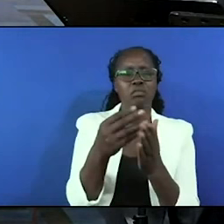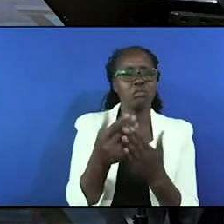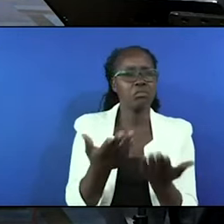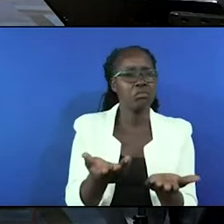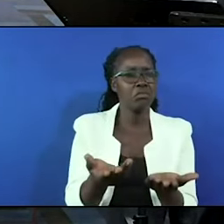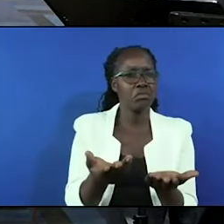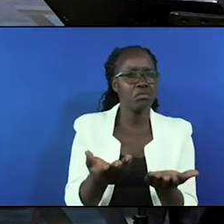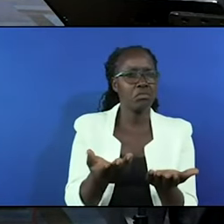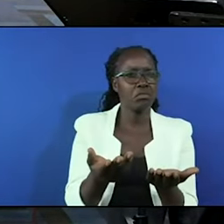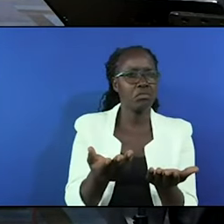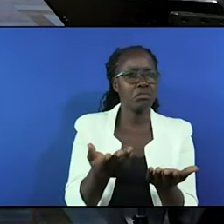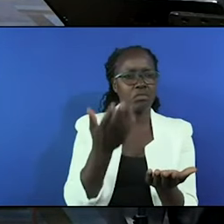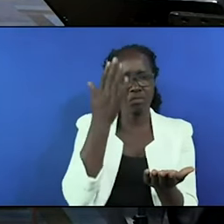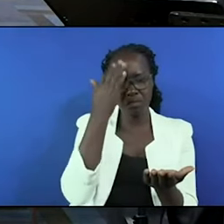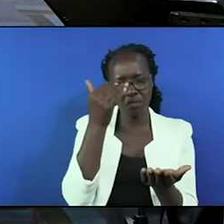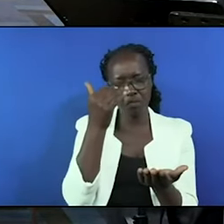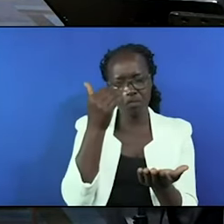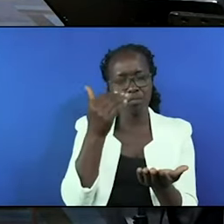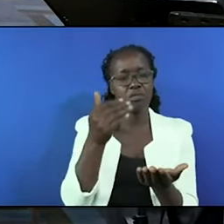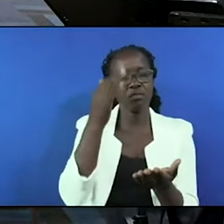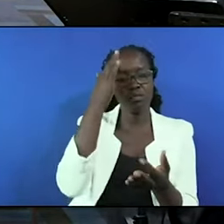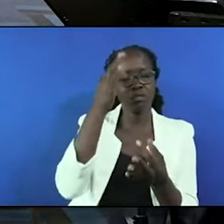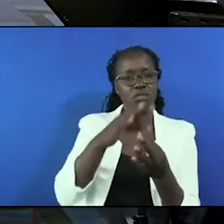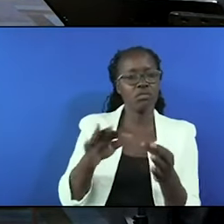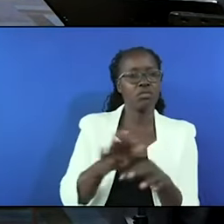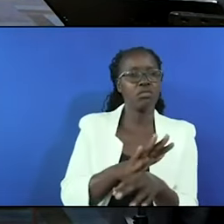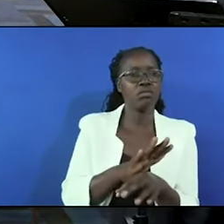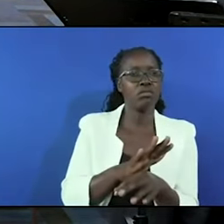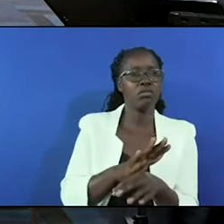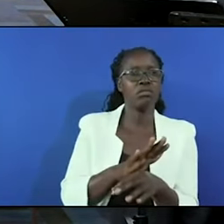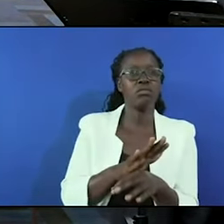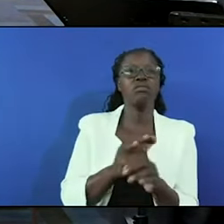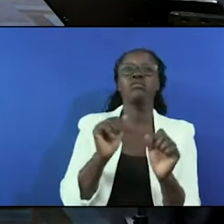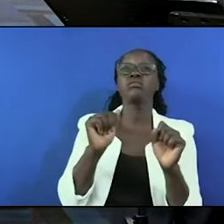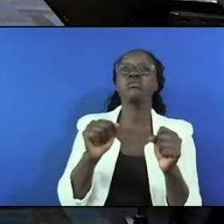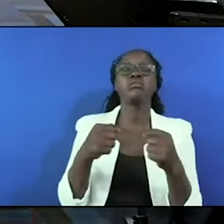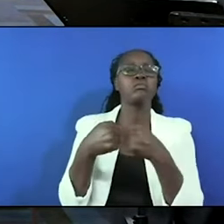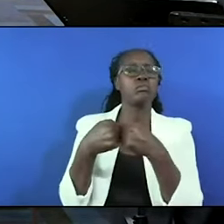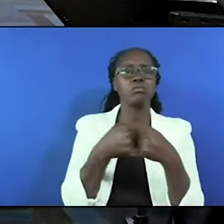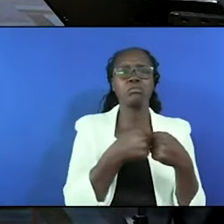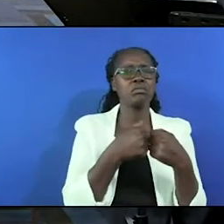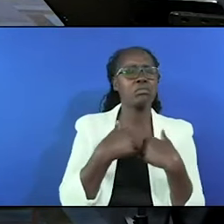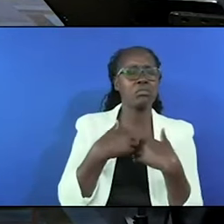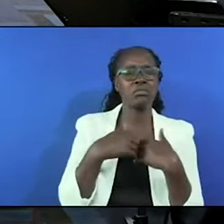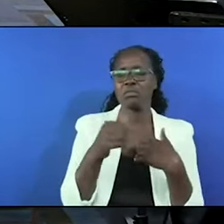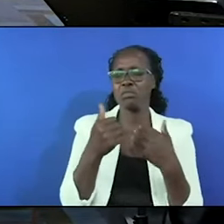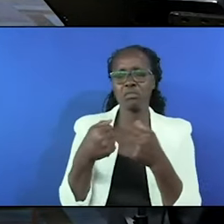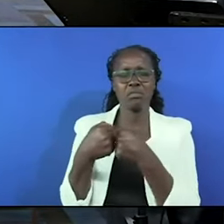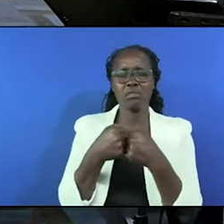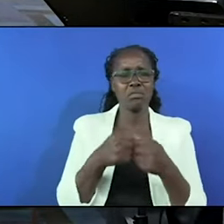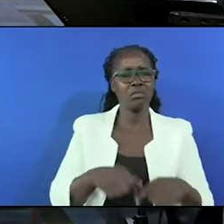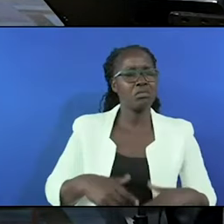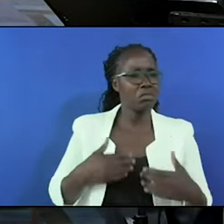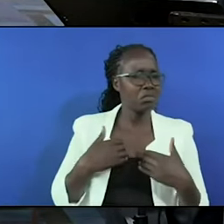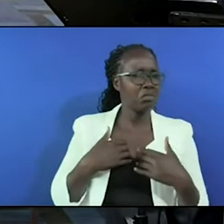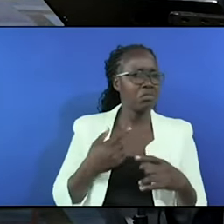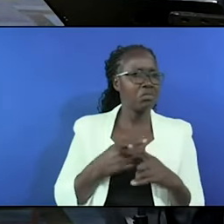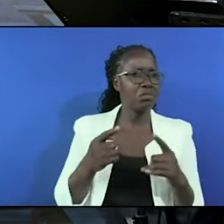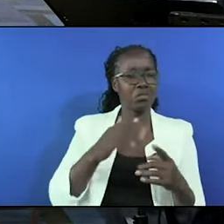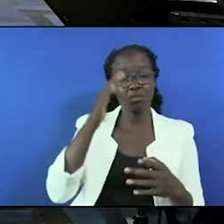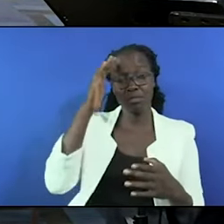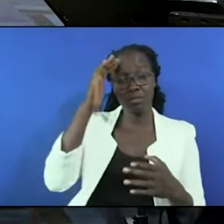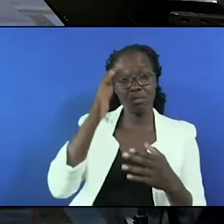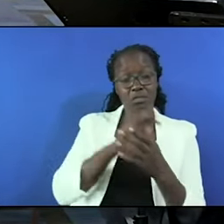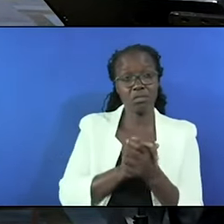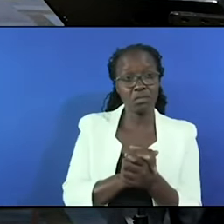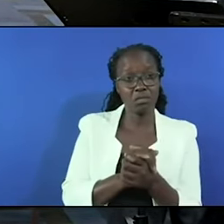financially because they have been so faithful. Oh yes, they may have challenges, other challenges of life, but I want to